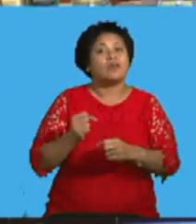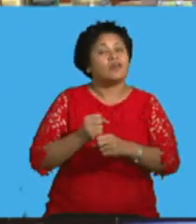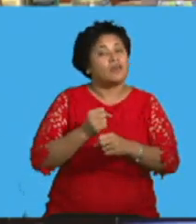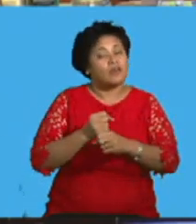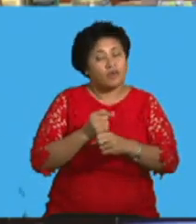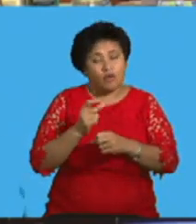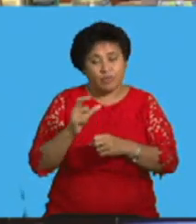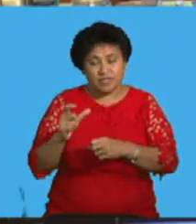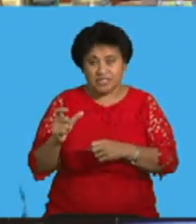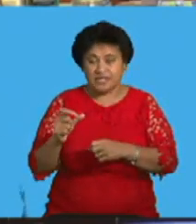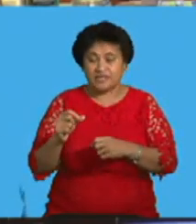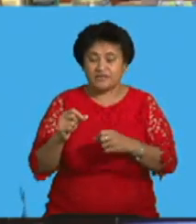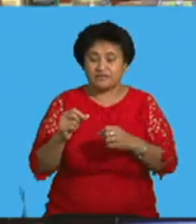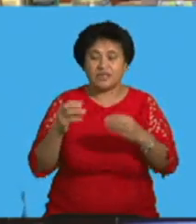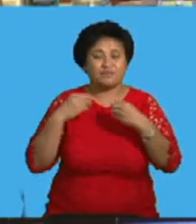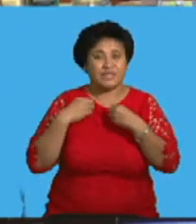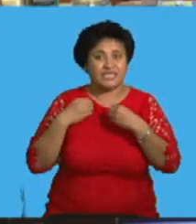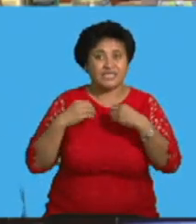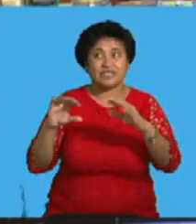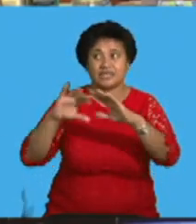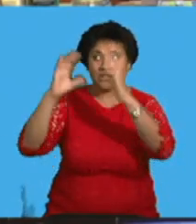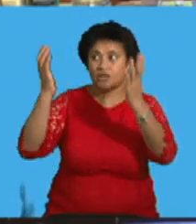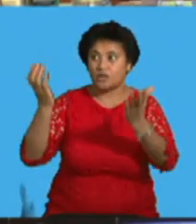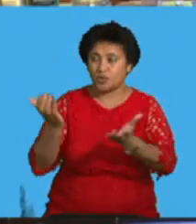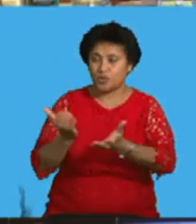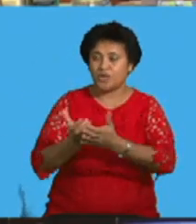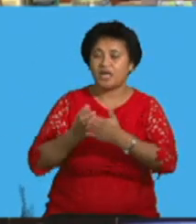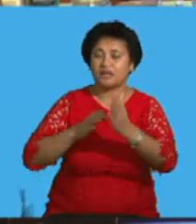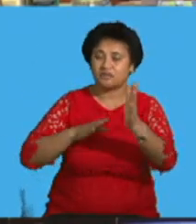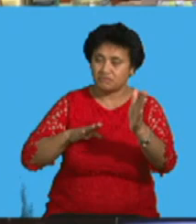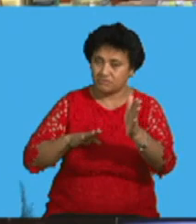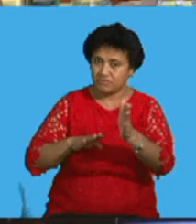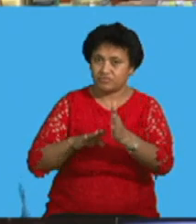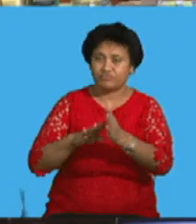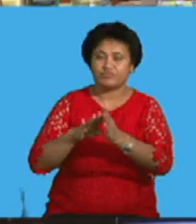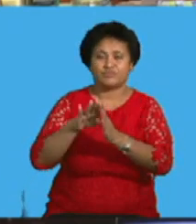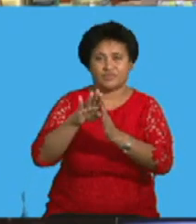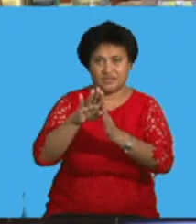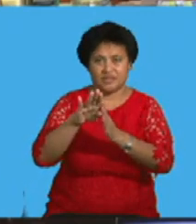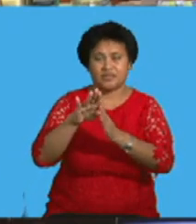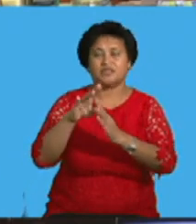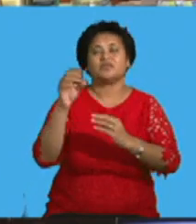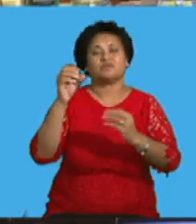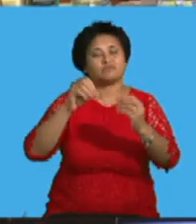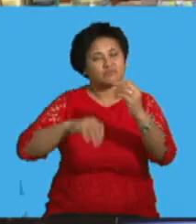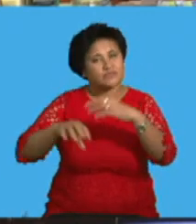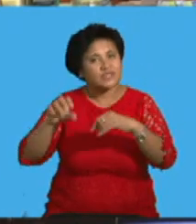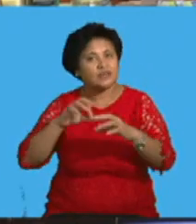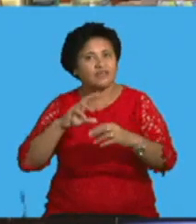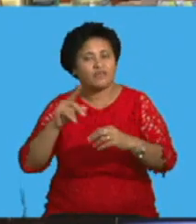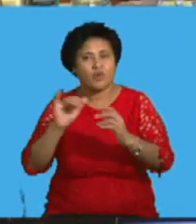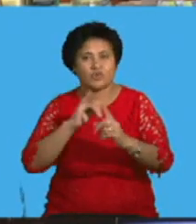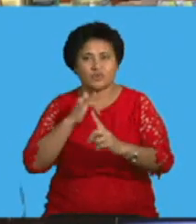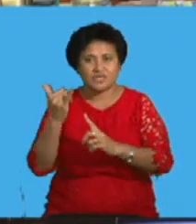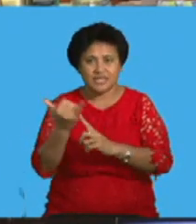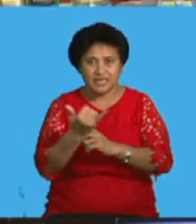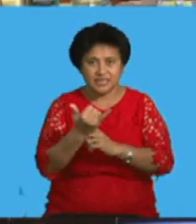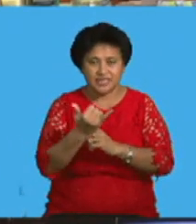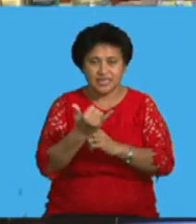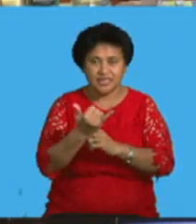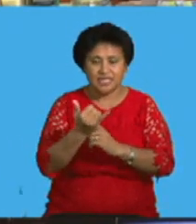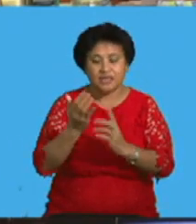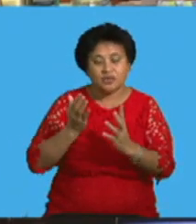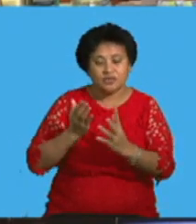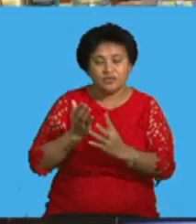Cooperative businesses globally are increasingly recognized for contributing to harmonious societies through the creation